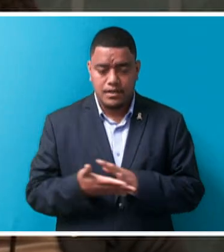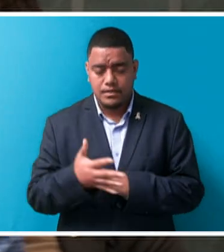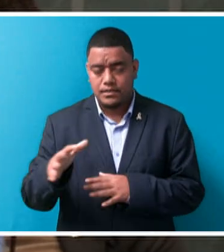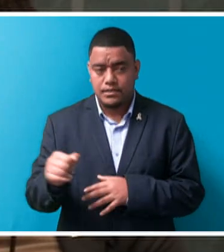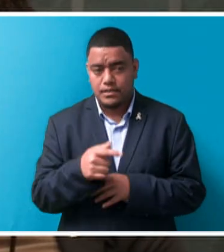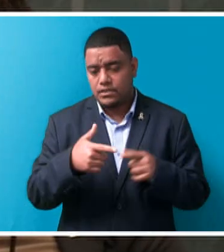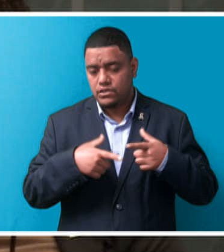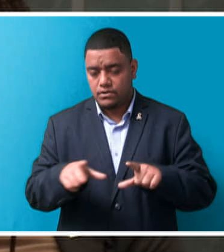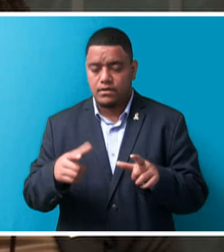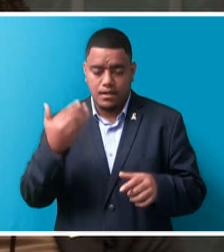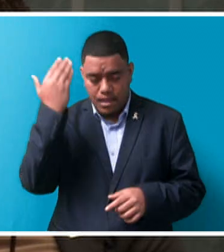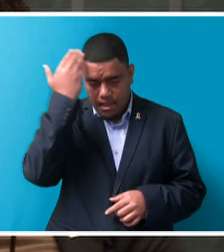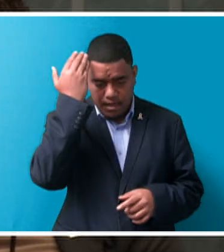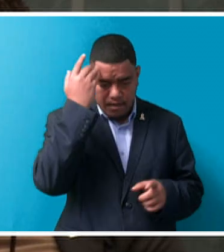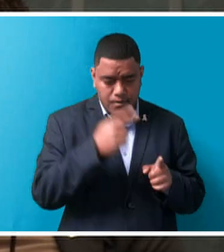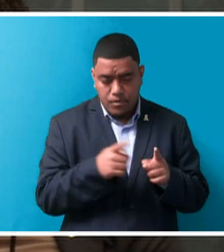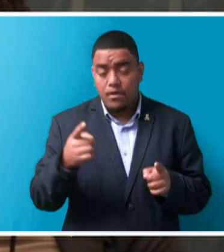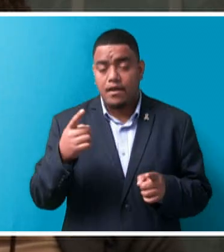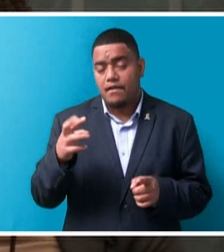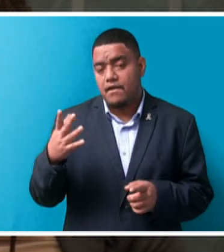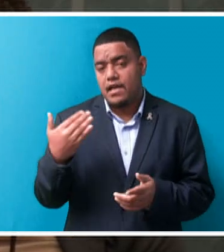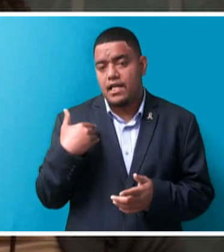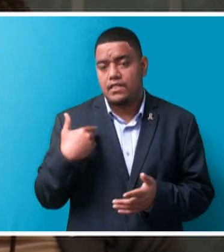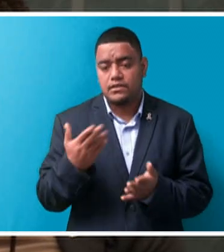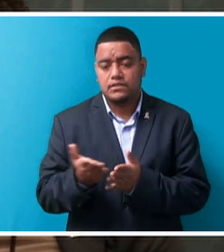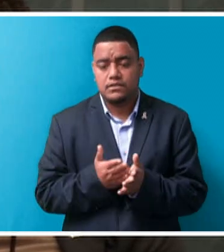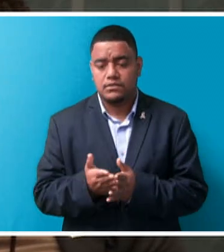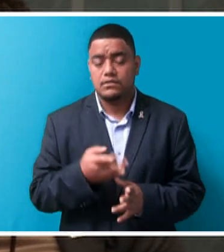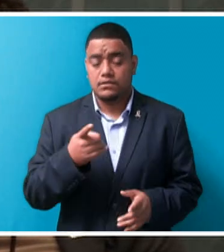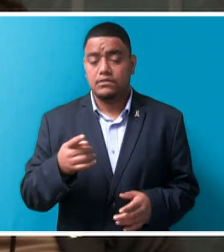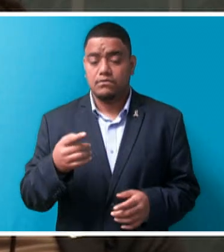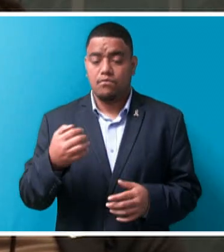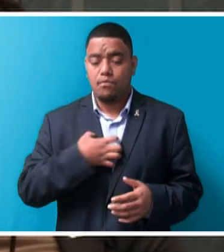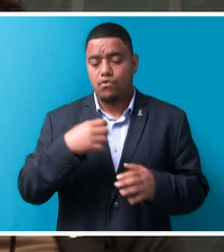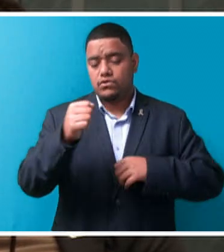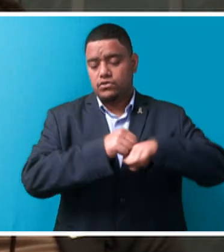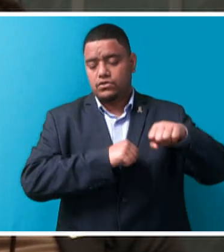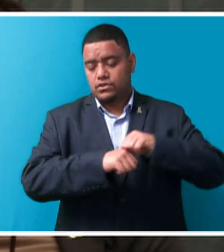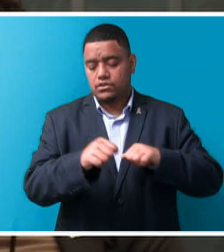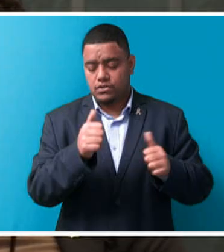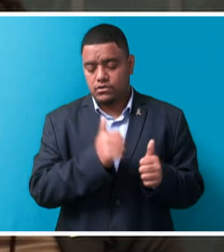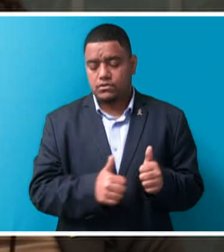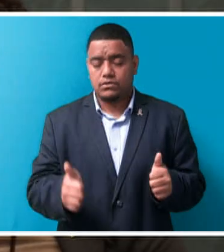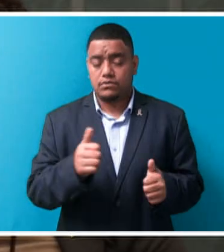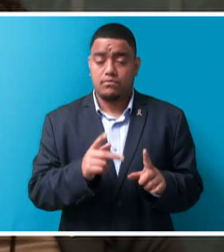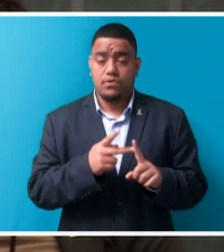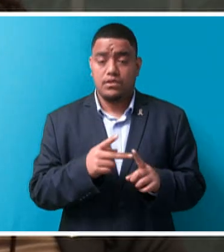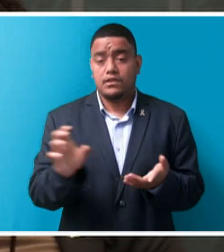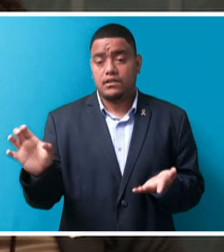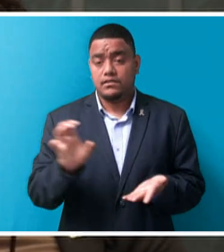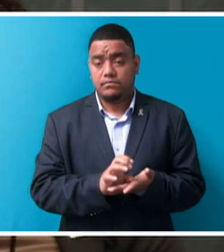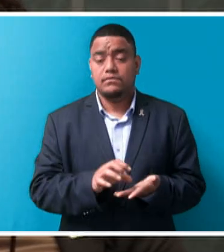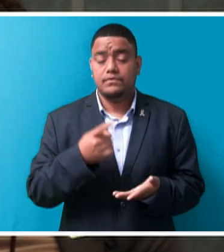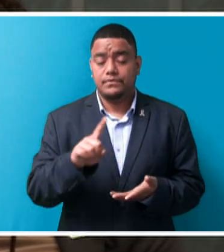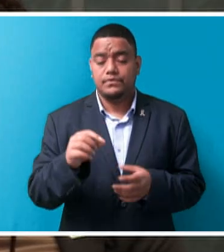to Lakamba for routine health services. Secondly, we're seeking more structured arrangement to prioritize the government vessel MV